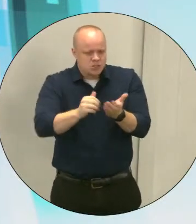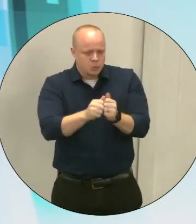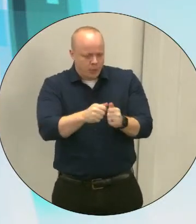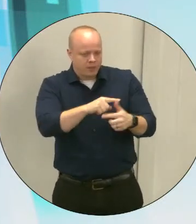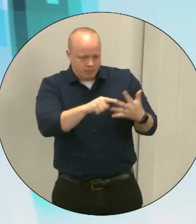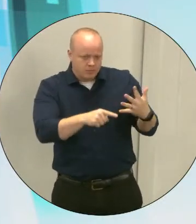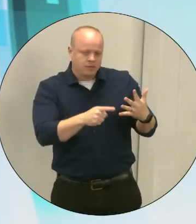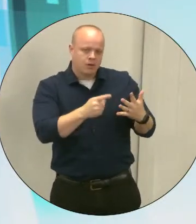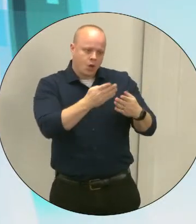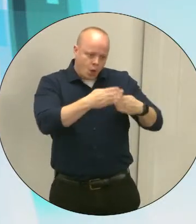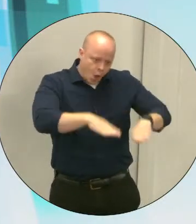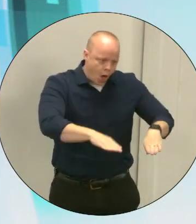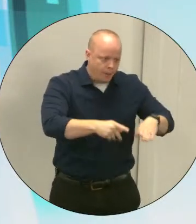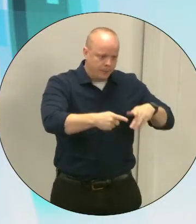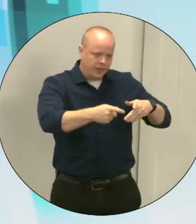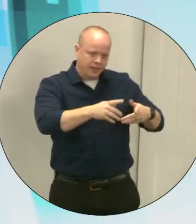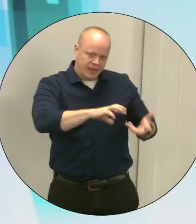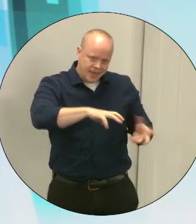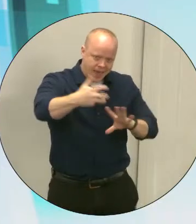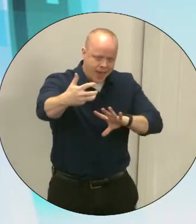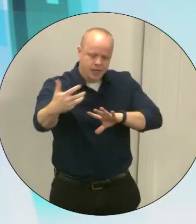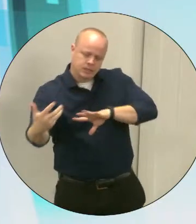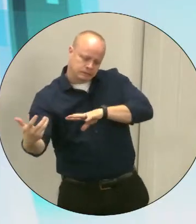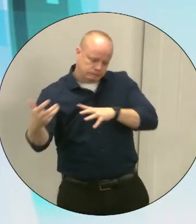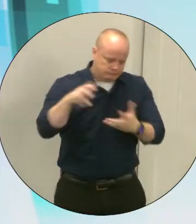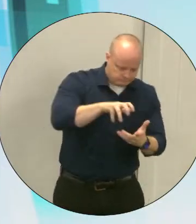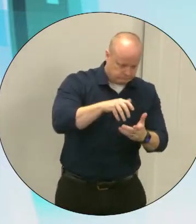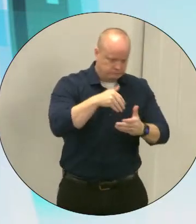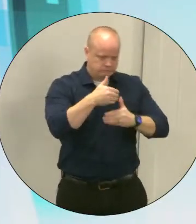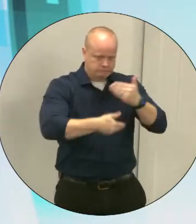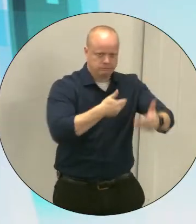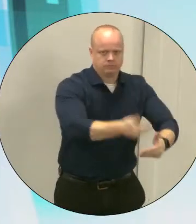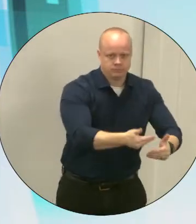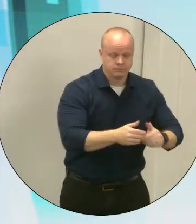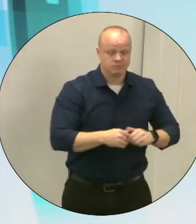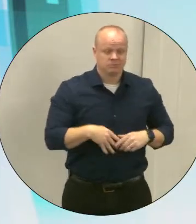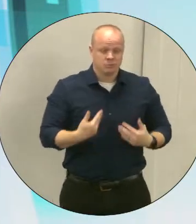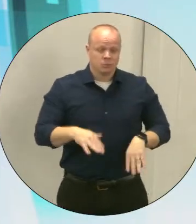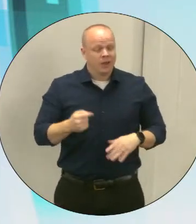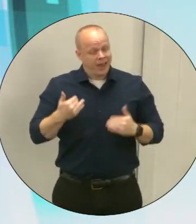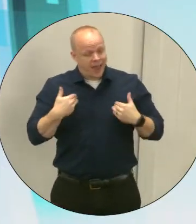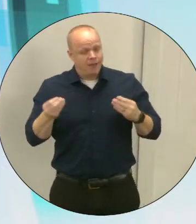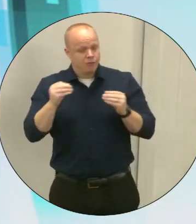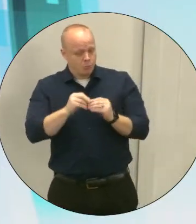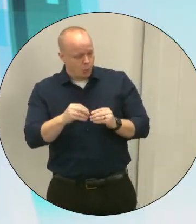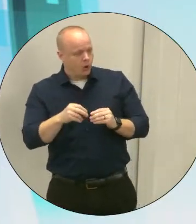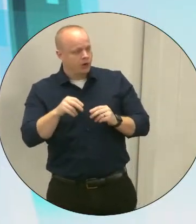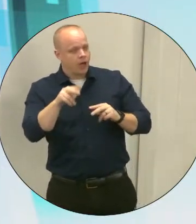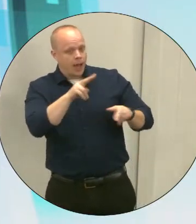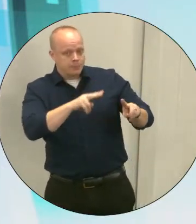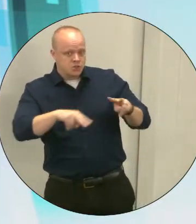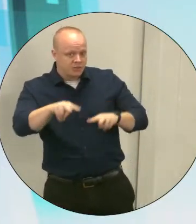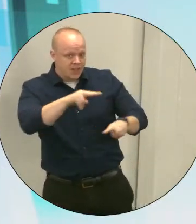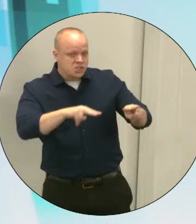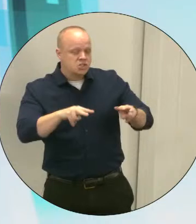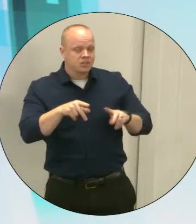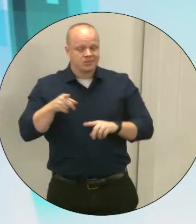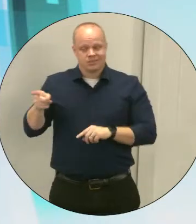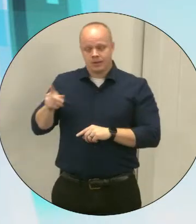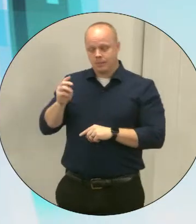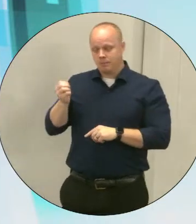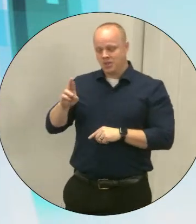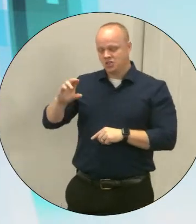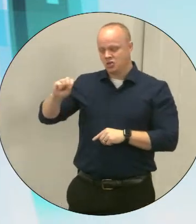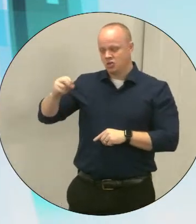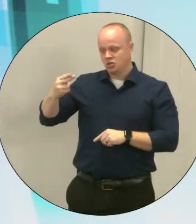can calm the chaos and rewrite this huge ship. I have some further observations as to Mr. Schuldiner. He